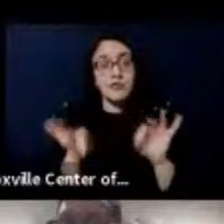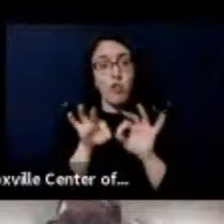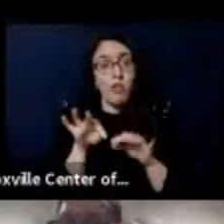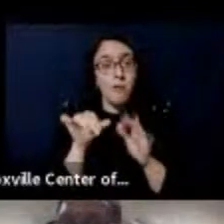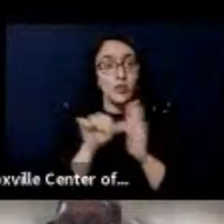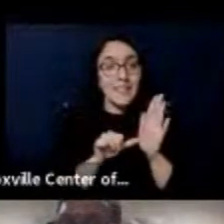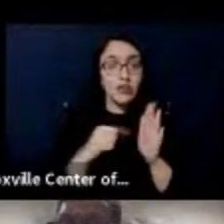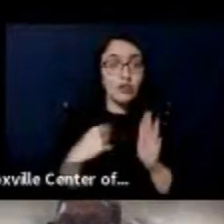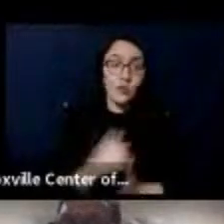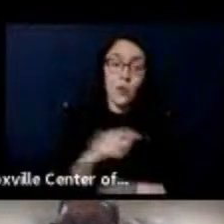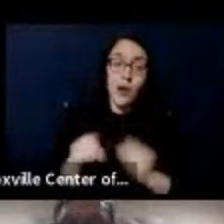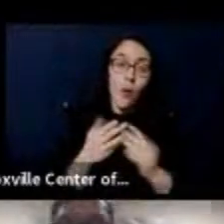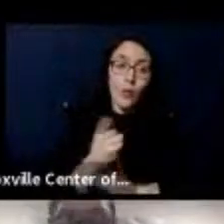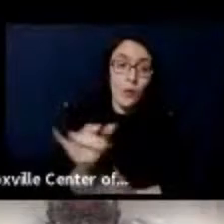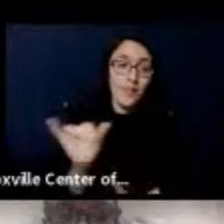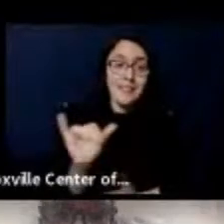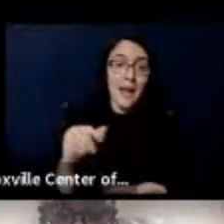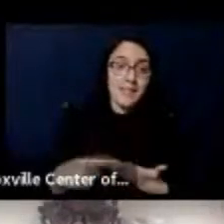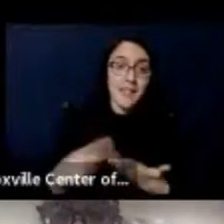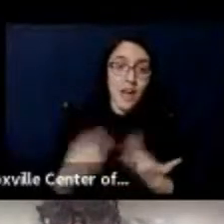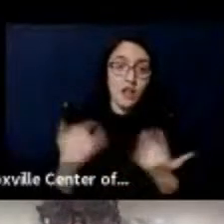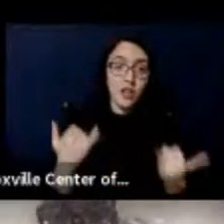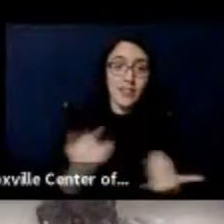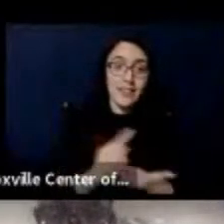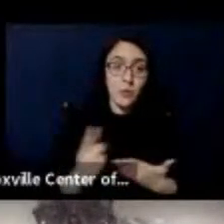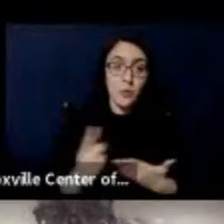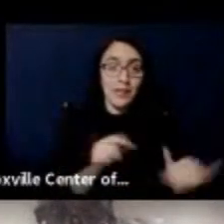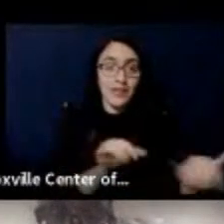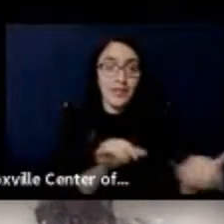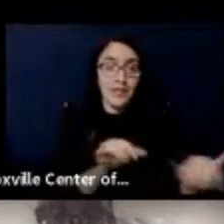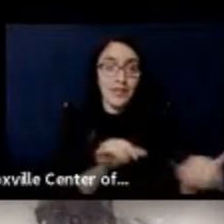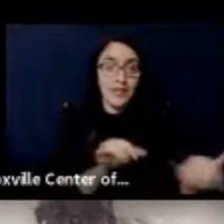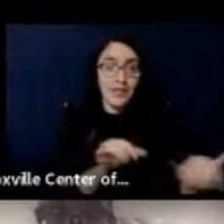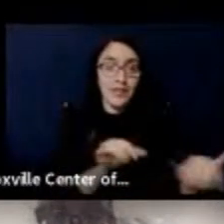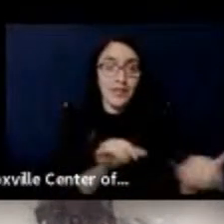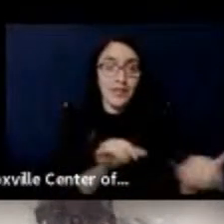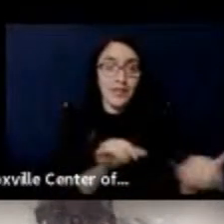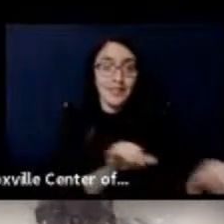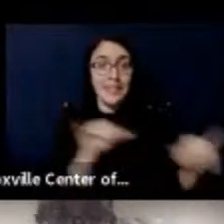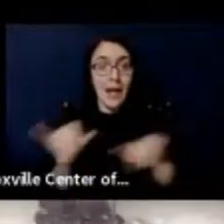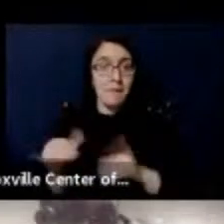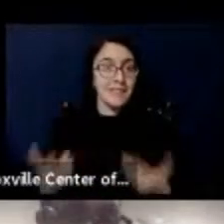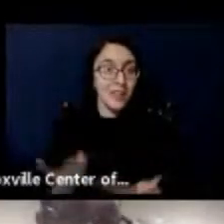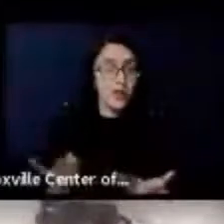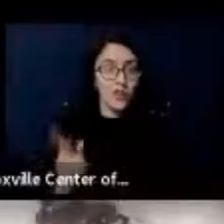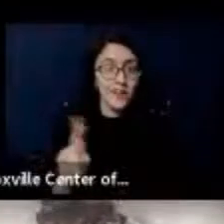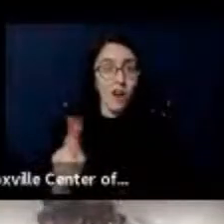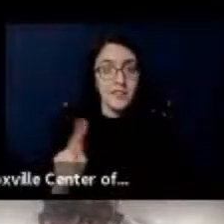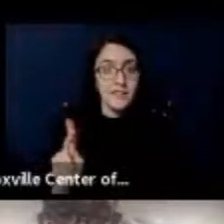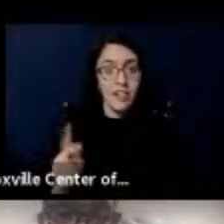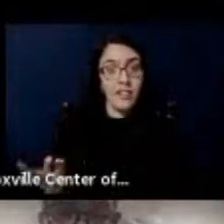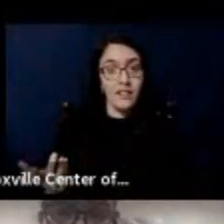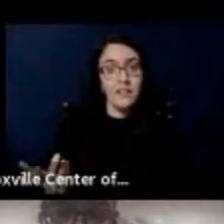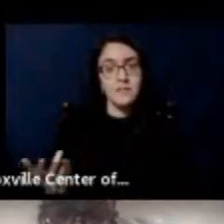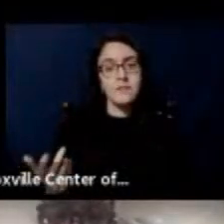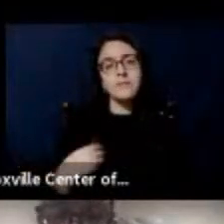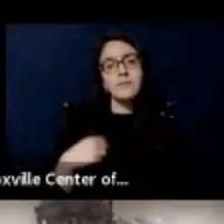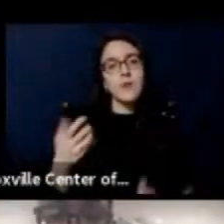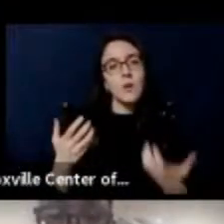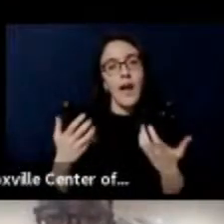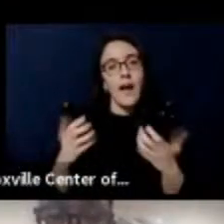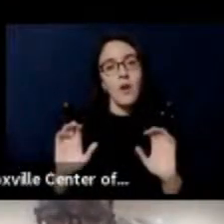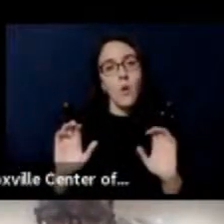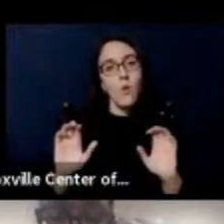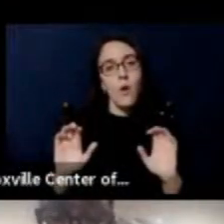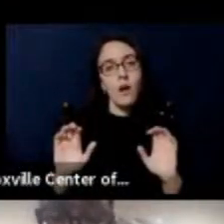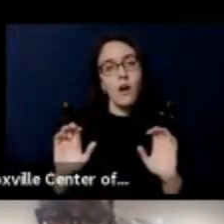same discussions and thought processes this week that we are here in the Knoxville district. And so I don't